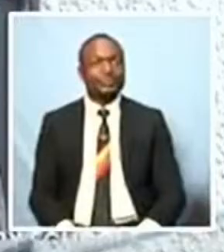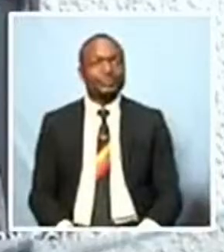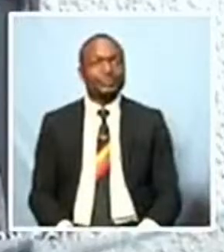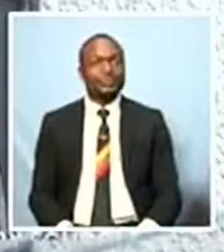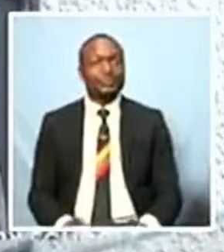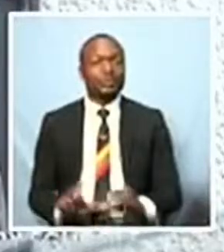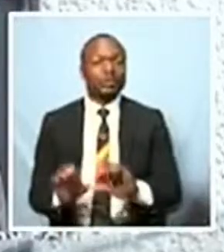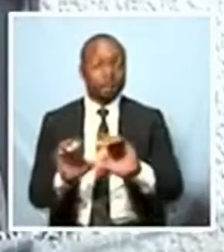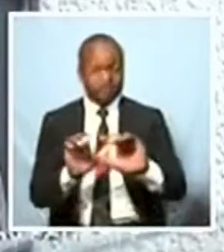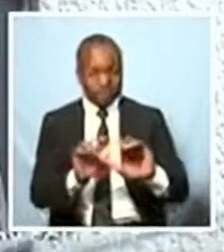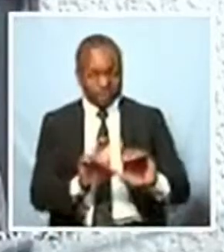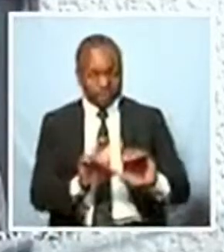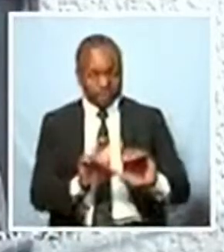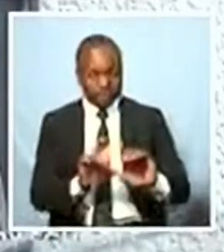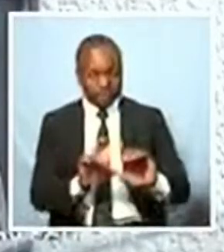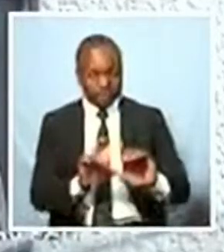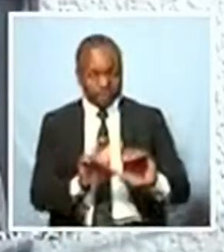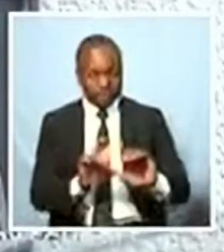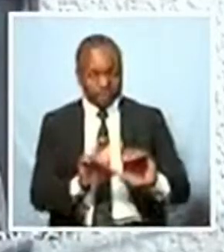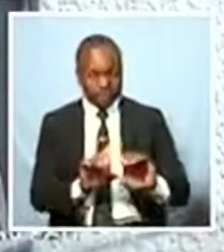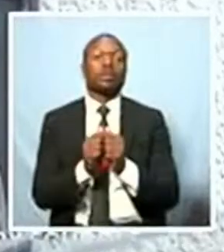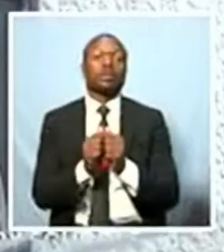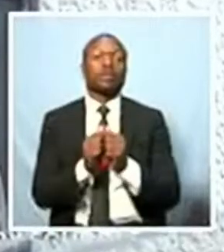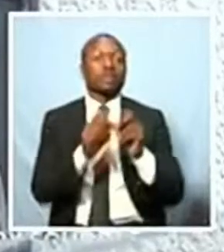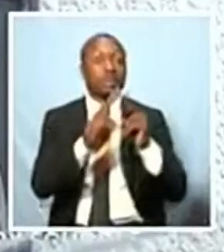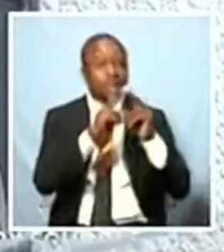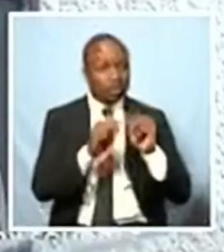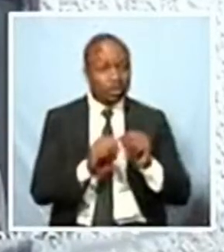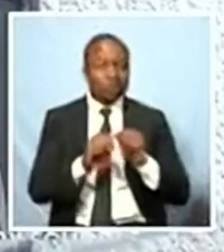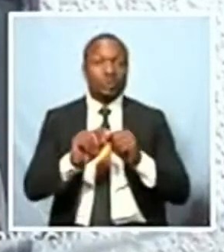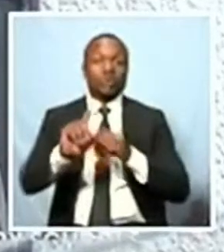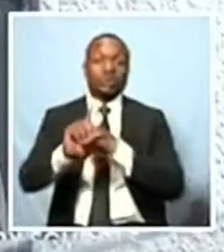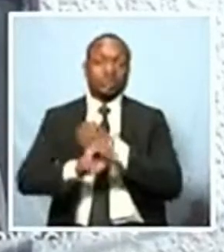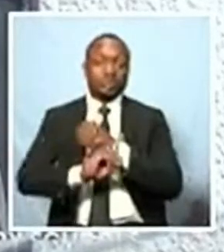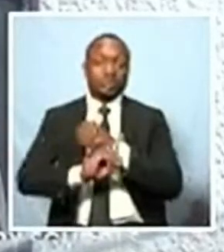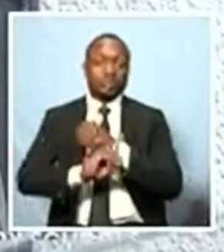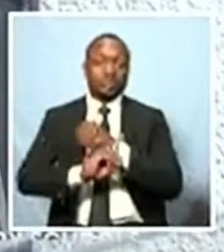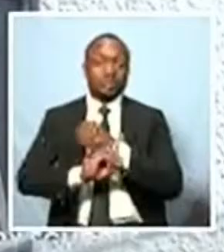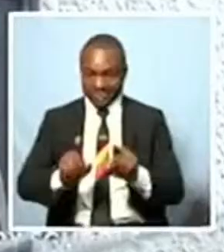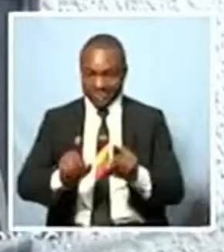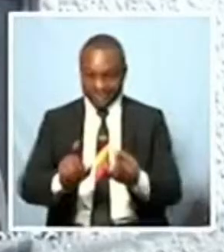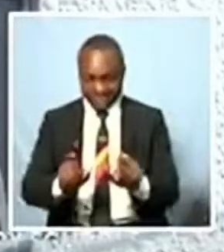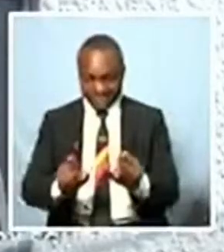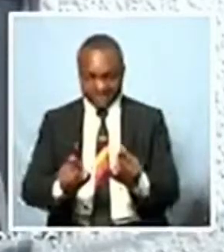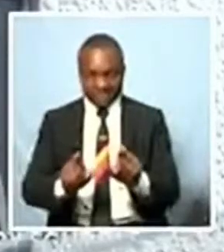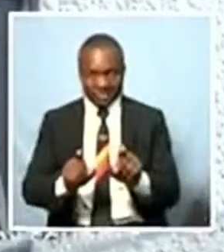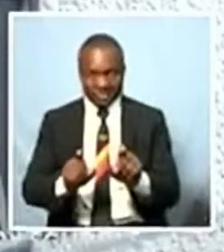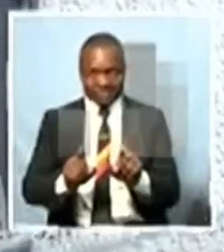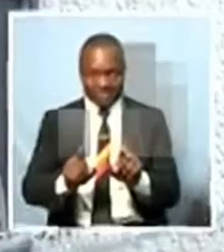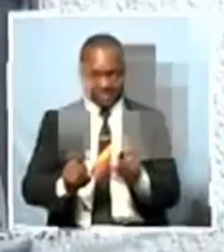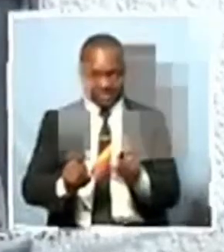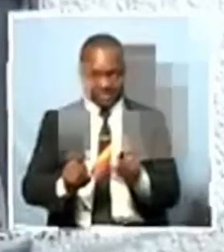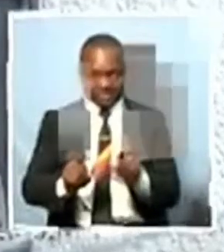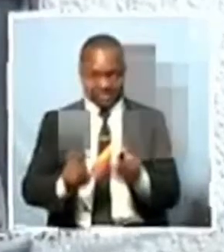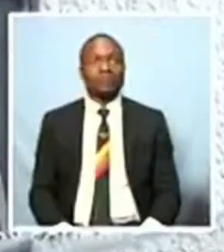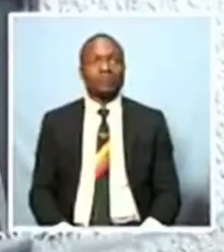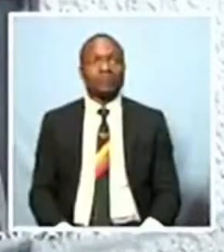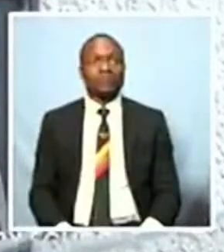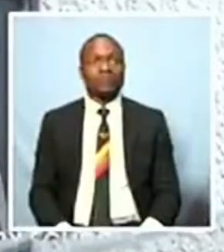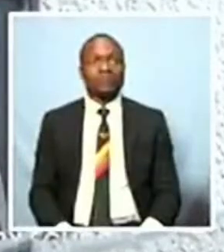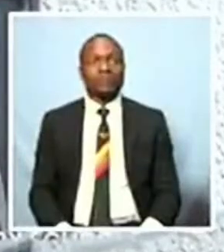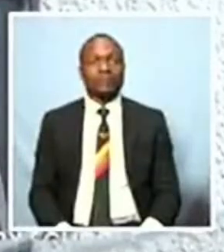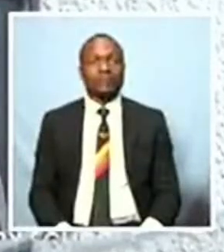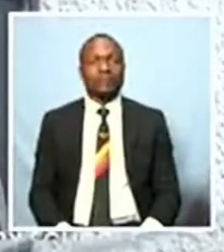to do with the rural-urban disparity are only going to grow further with